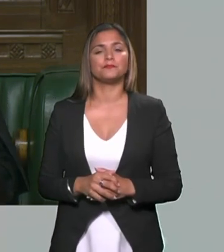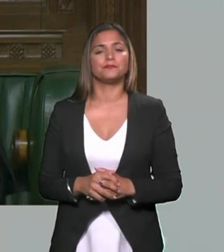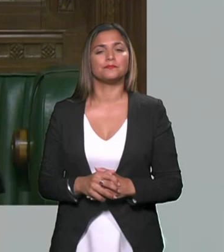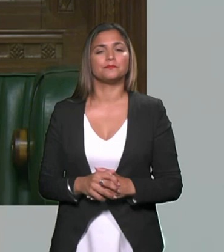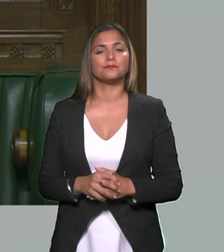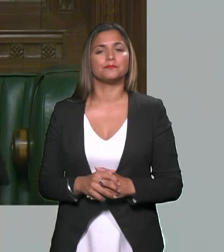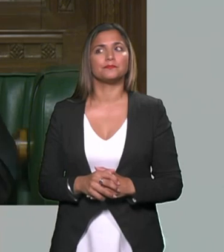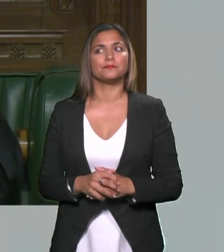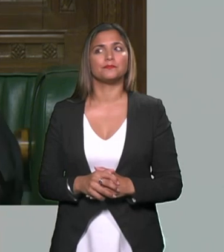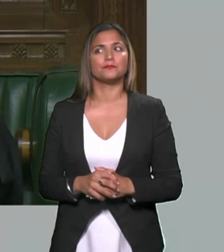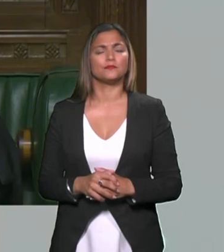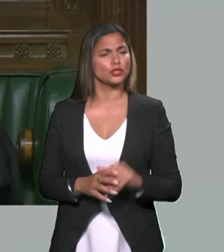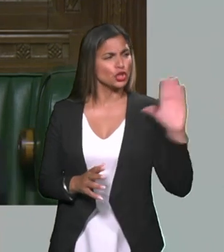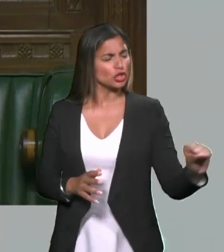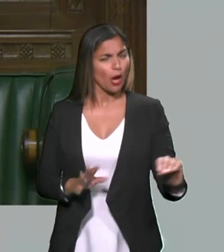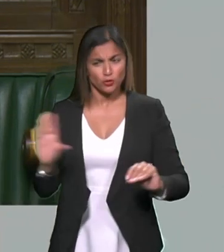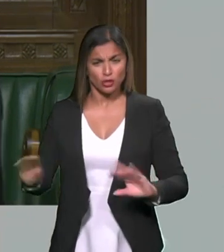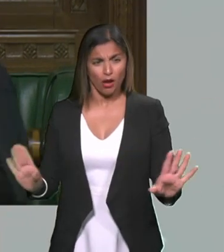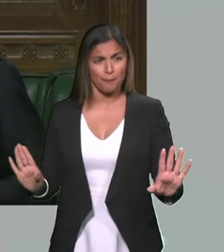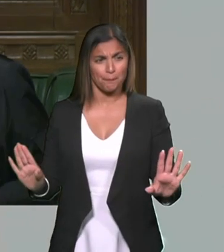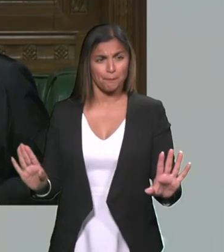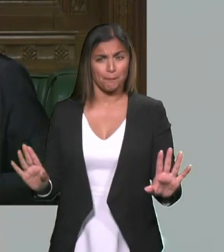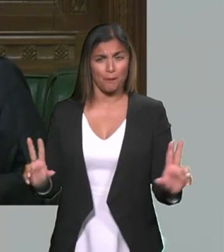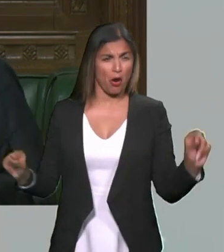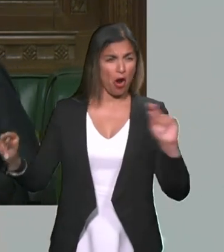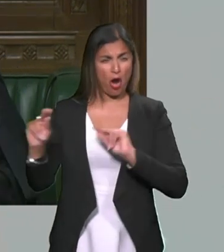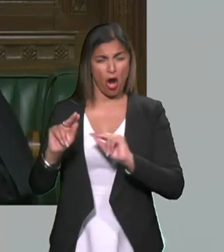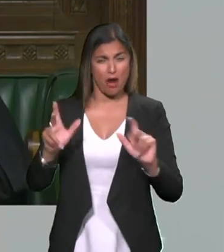Protesting, carrying out to shut up a minute.